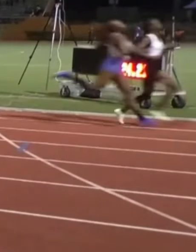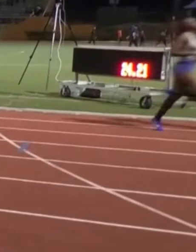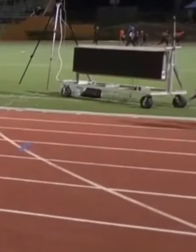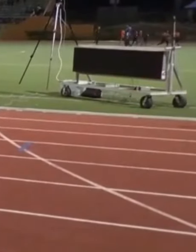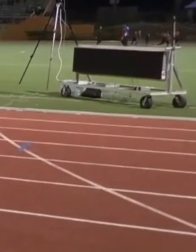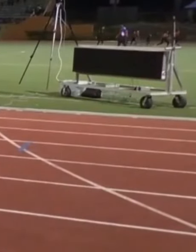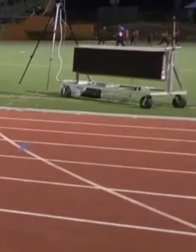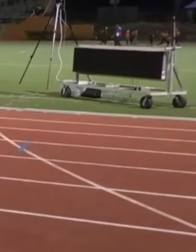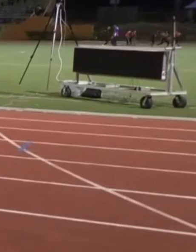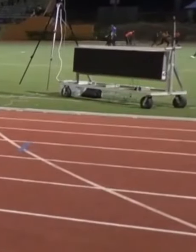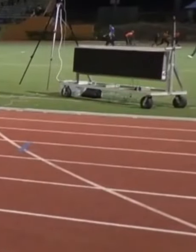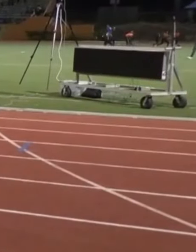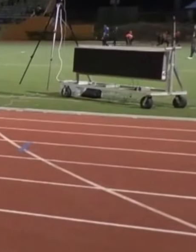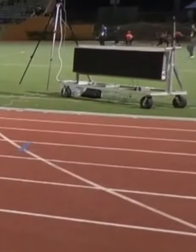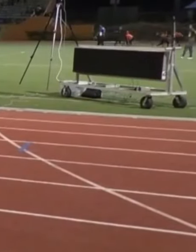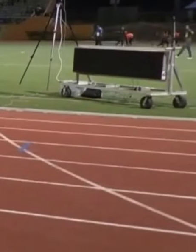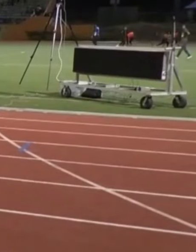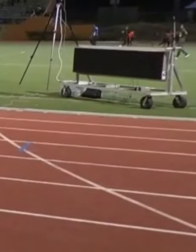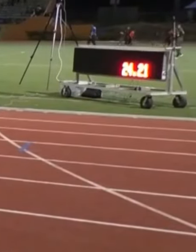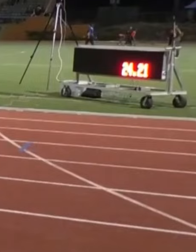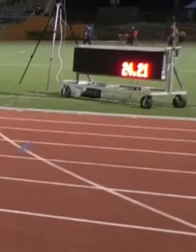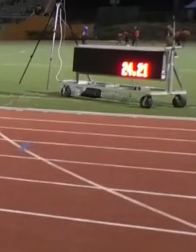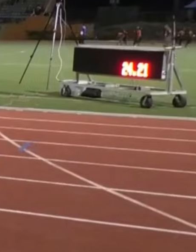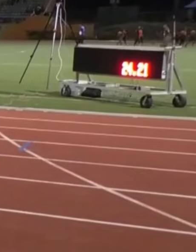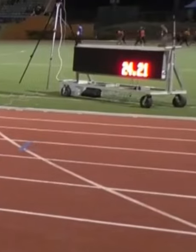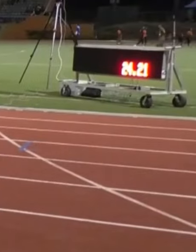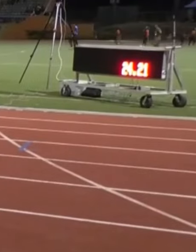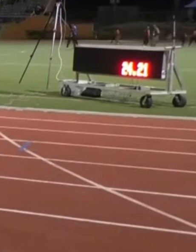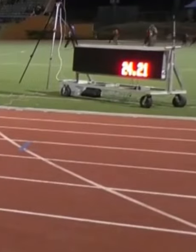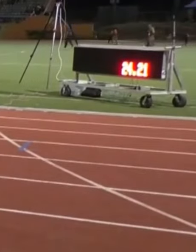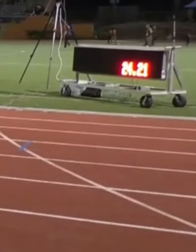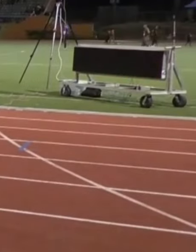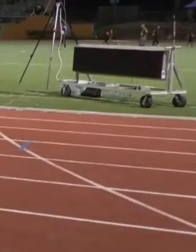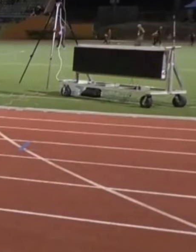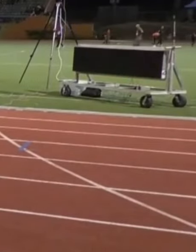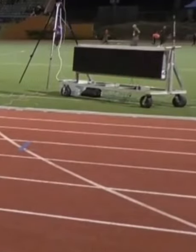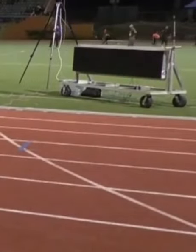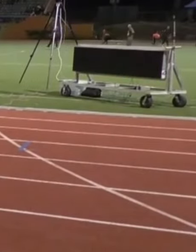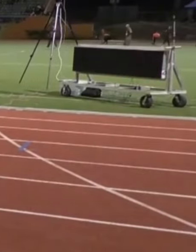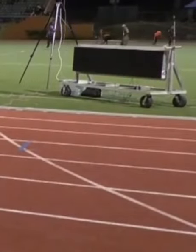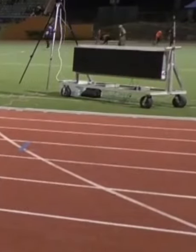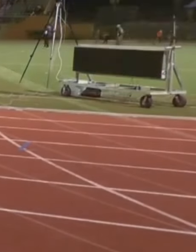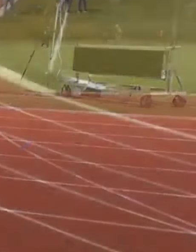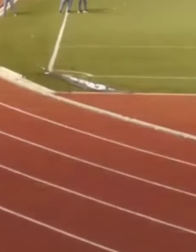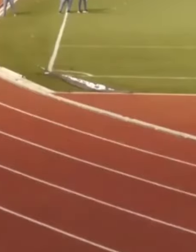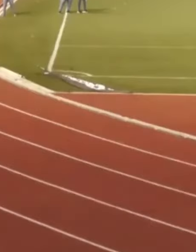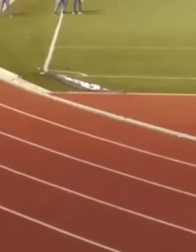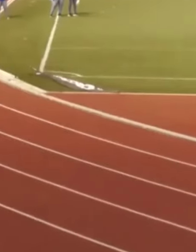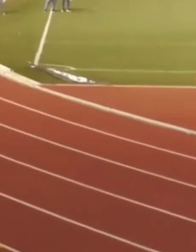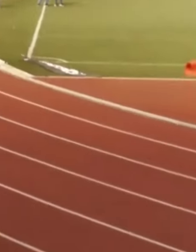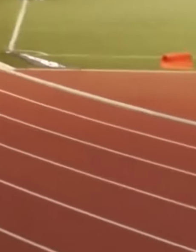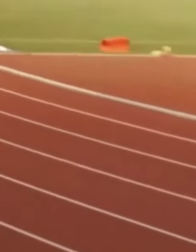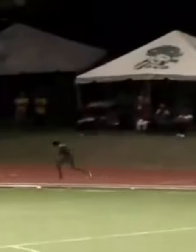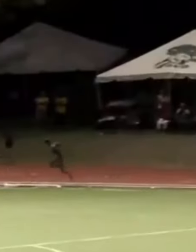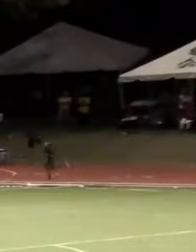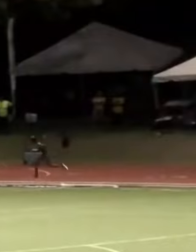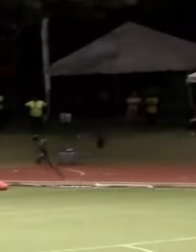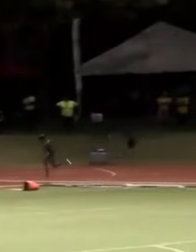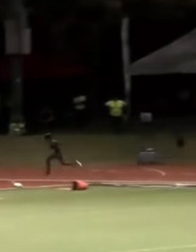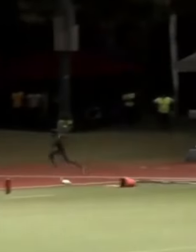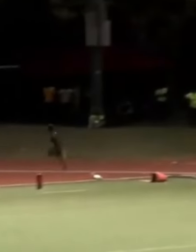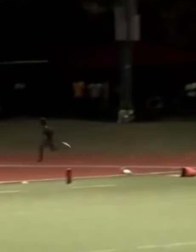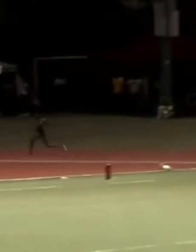Boyne. Those signs 24.18, 24.21, and 24.28 seconds. It's a stacked field in the